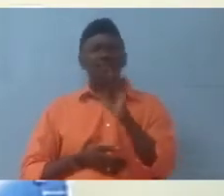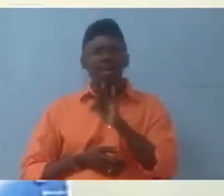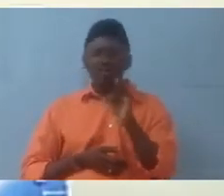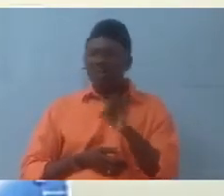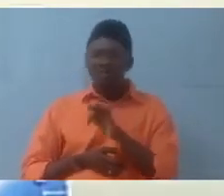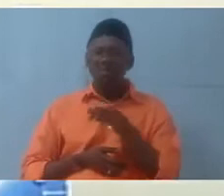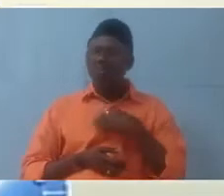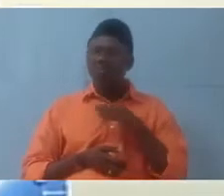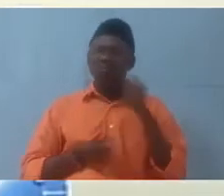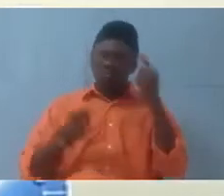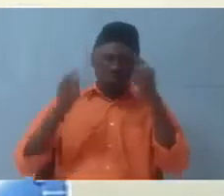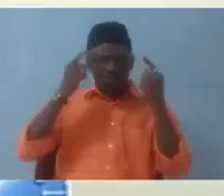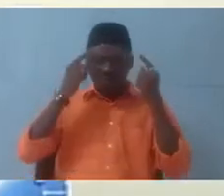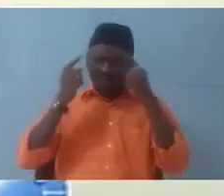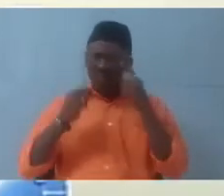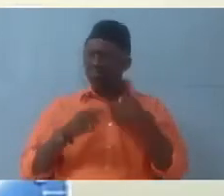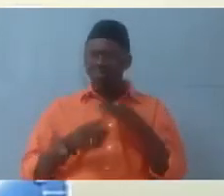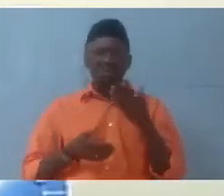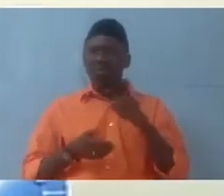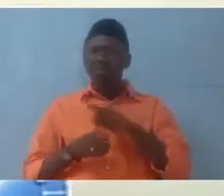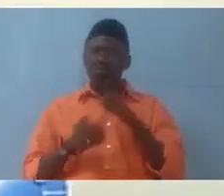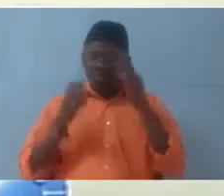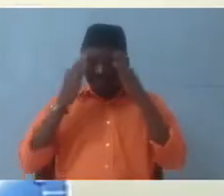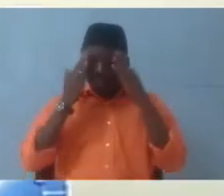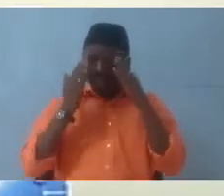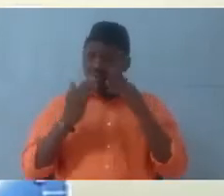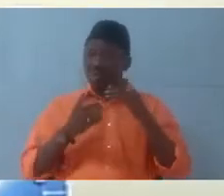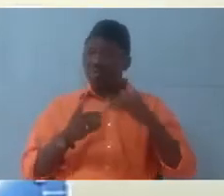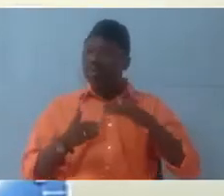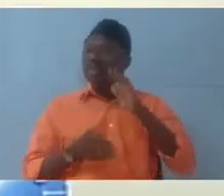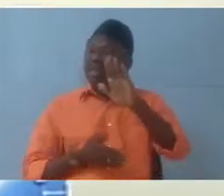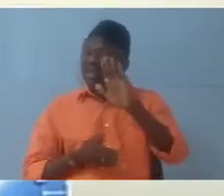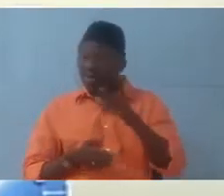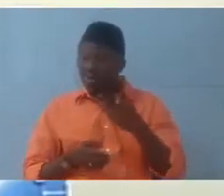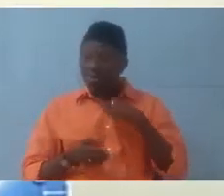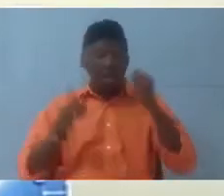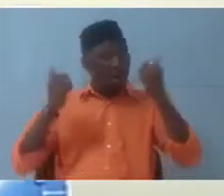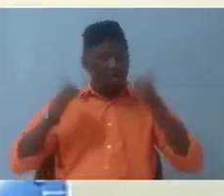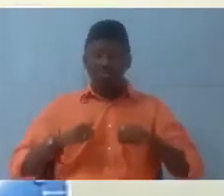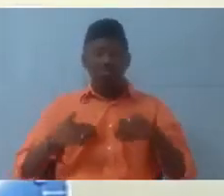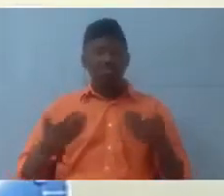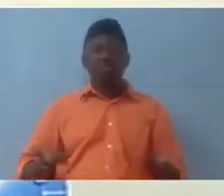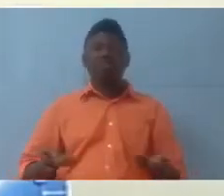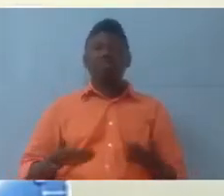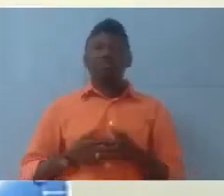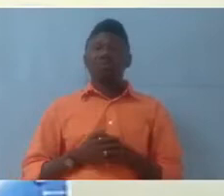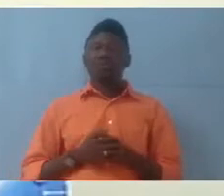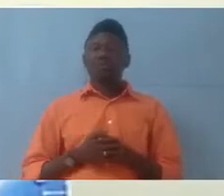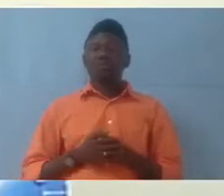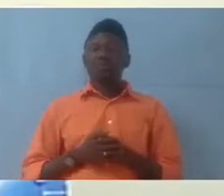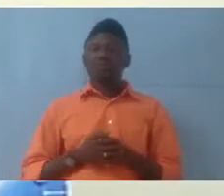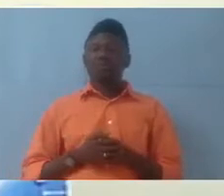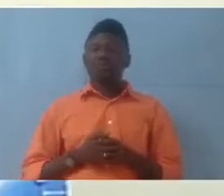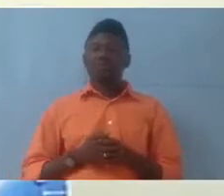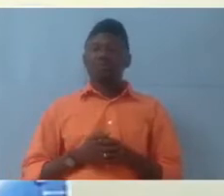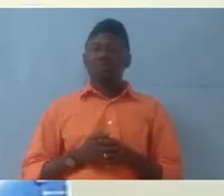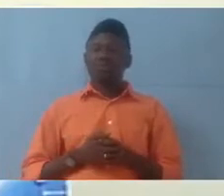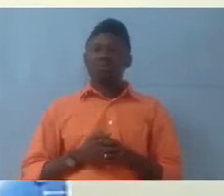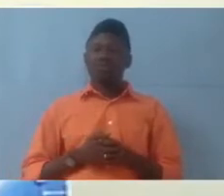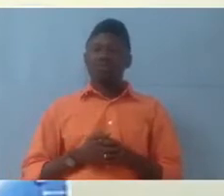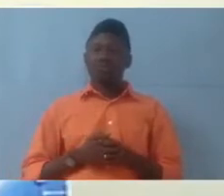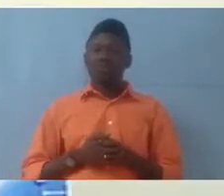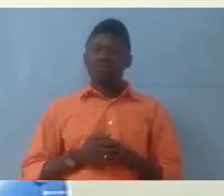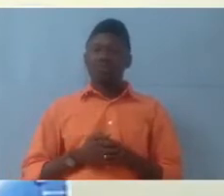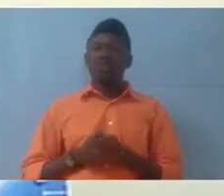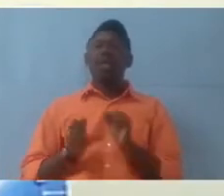happen li leen jaxlo le bo de ko ne pour ñu xam nak lan moy wara xew at the time yes is it that because at